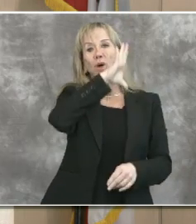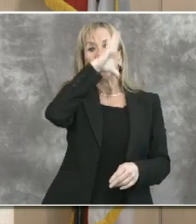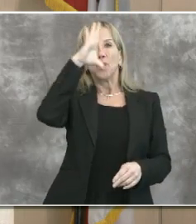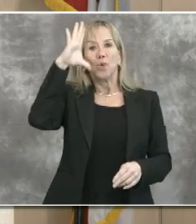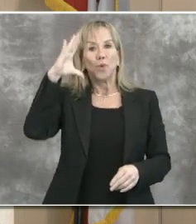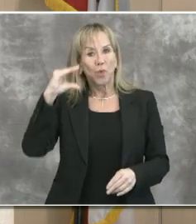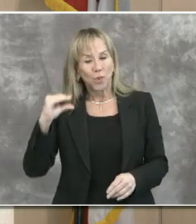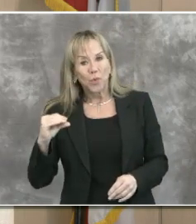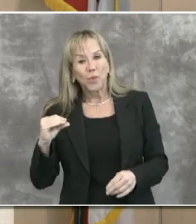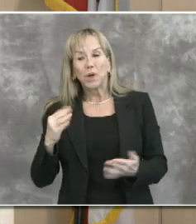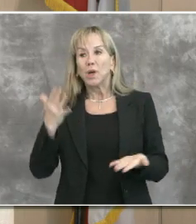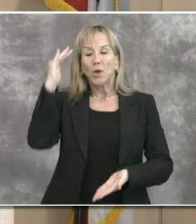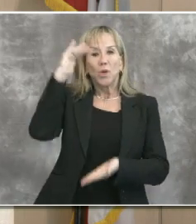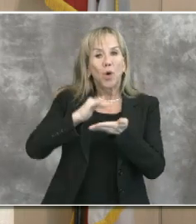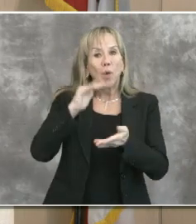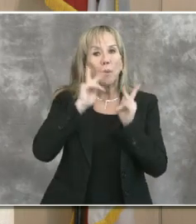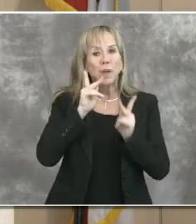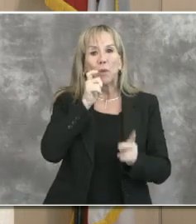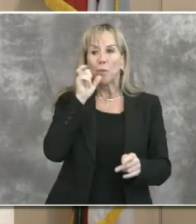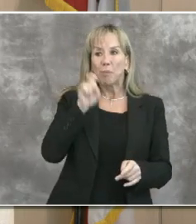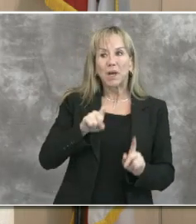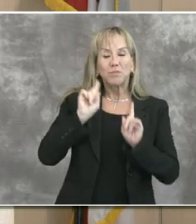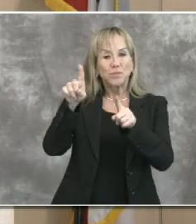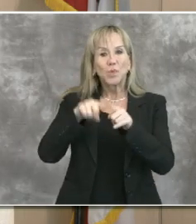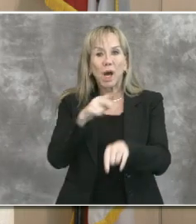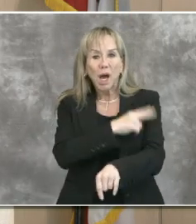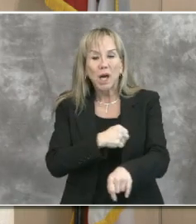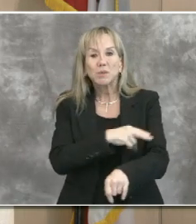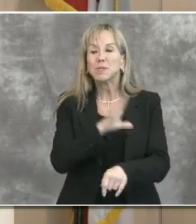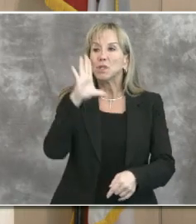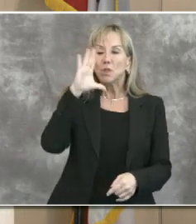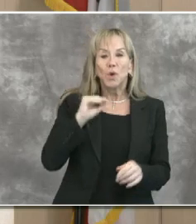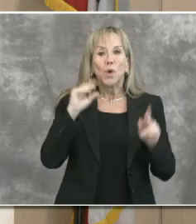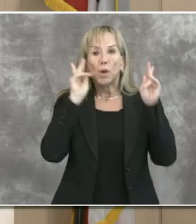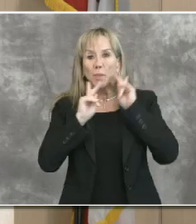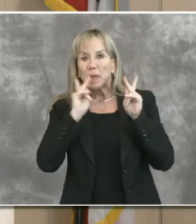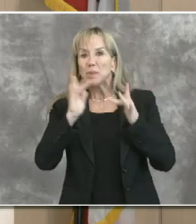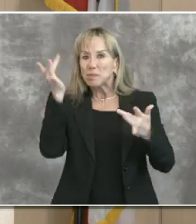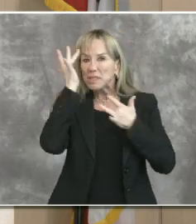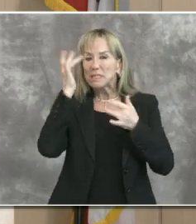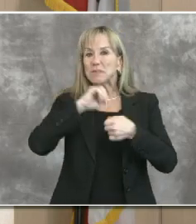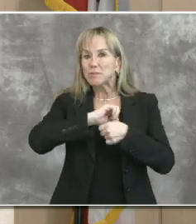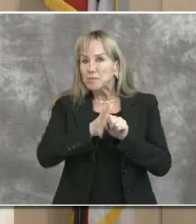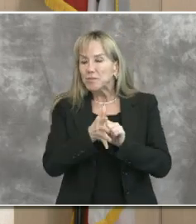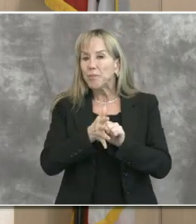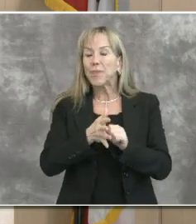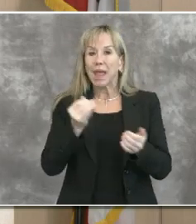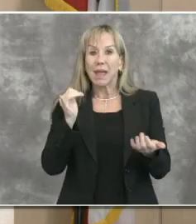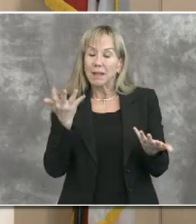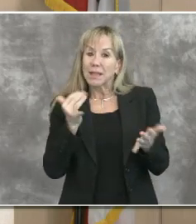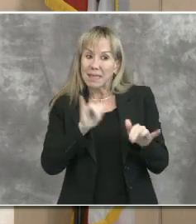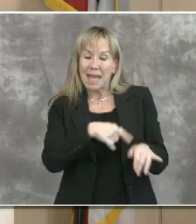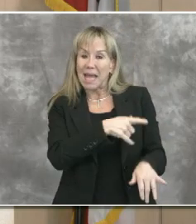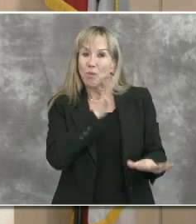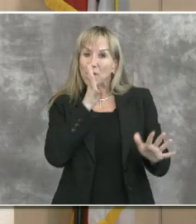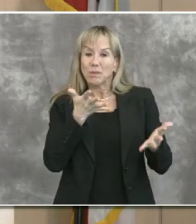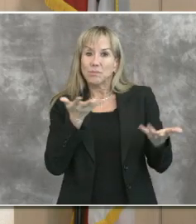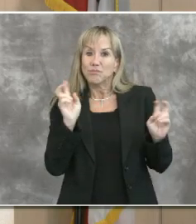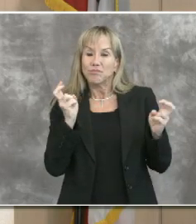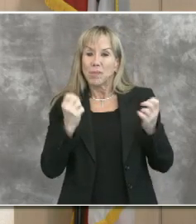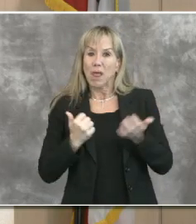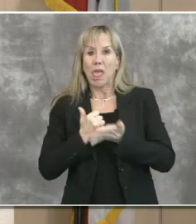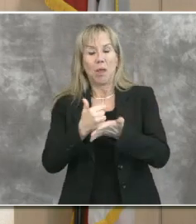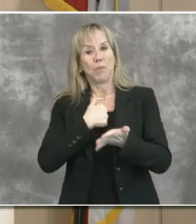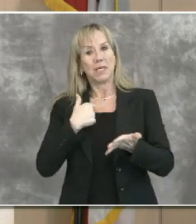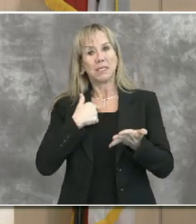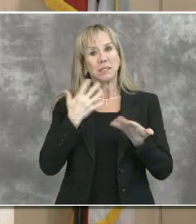the number of hospitalizations. And that is what is going to give us the foundation that we can build upon to come out. And while many people continue